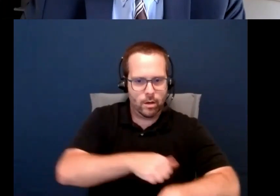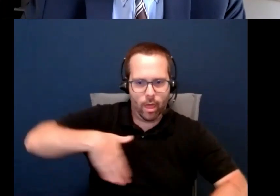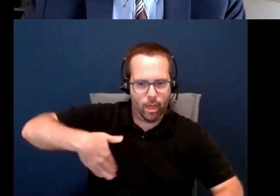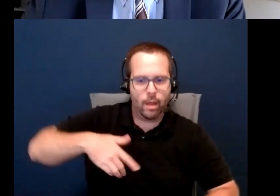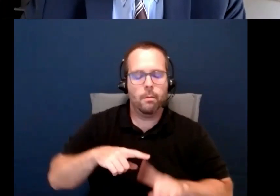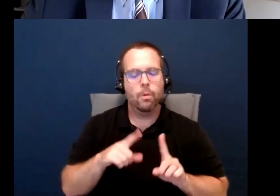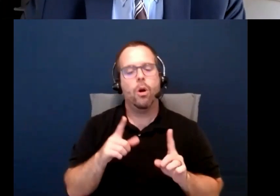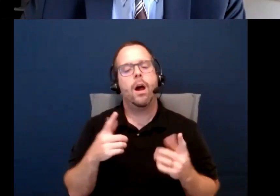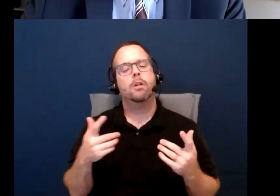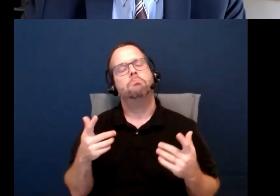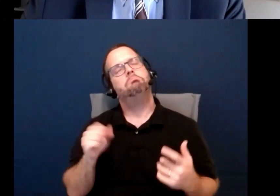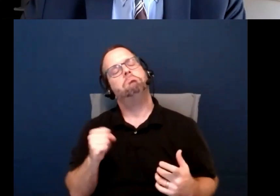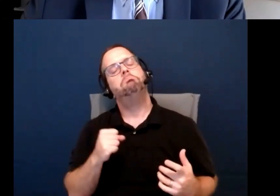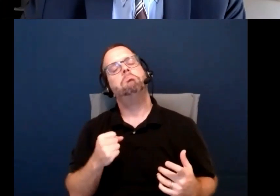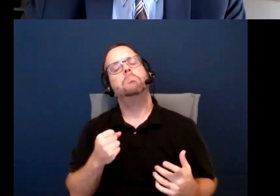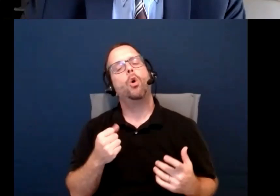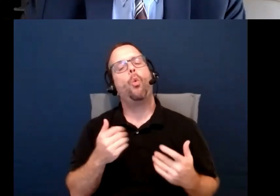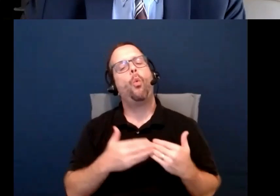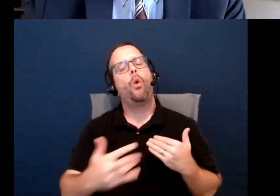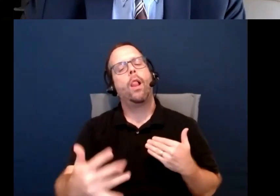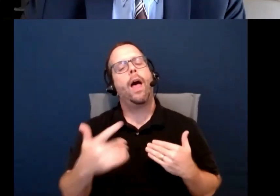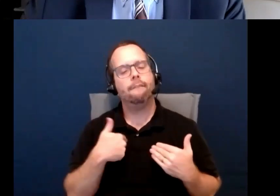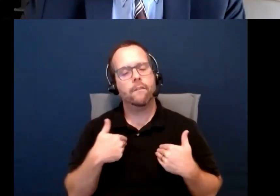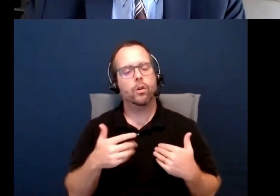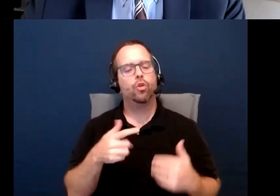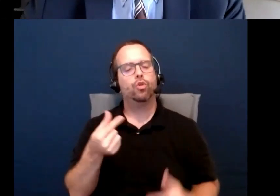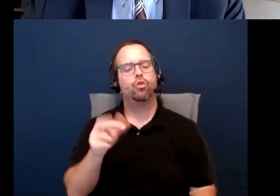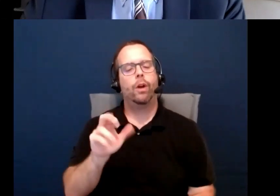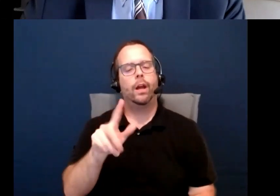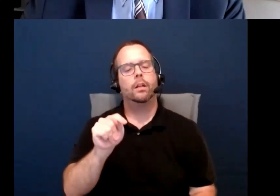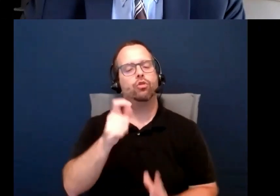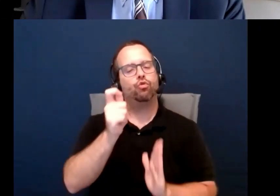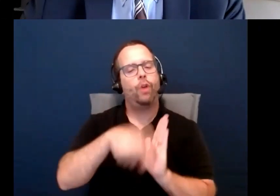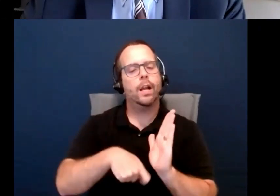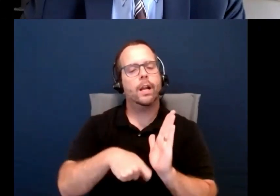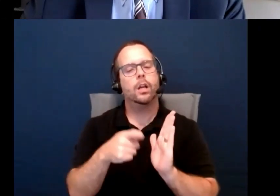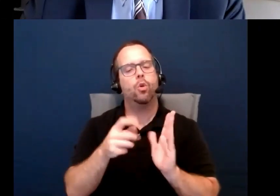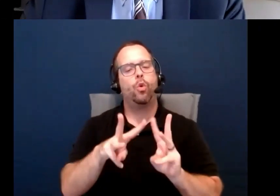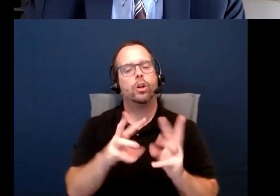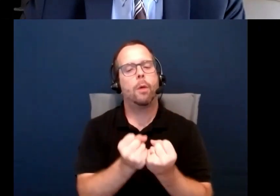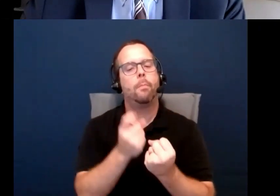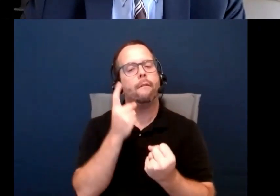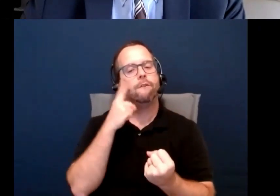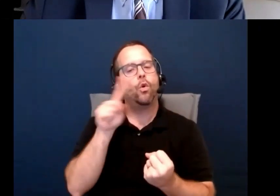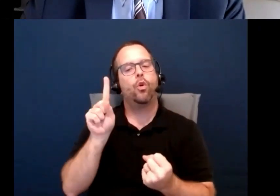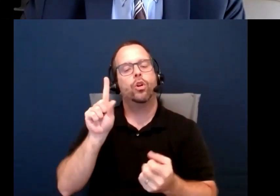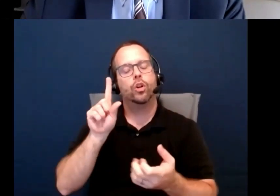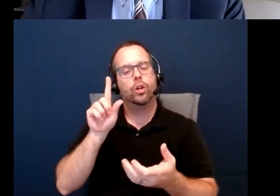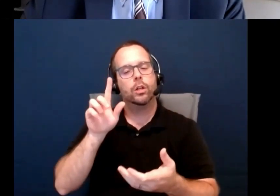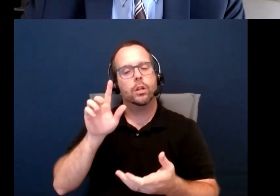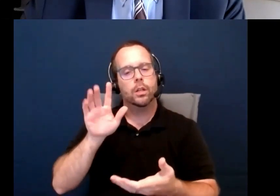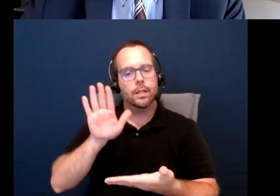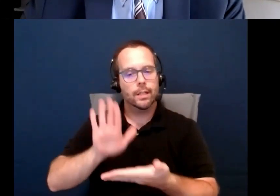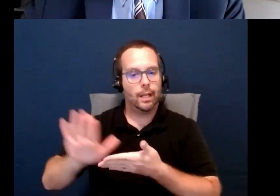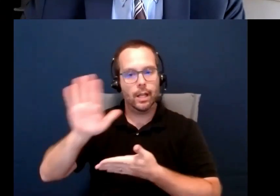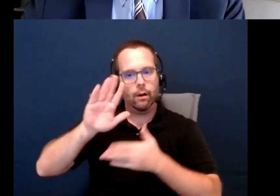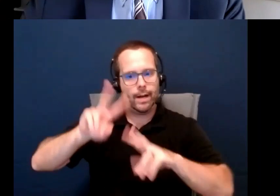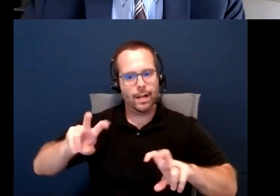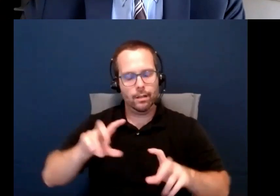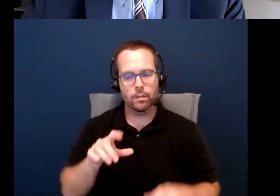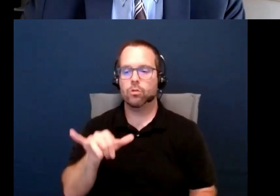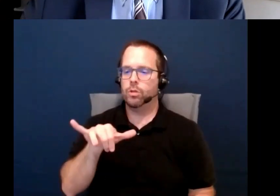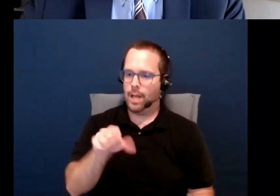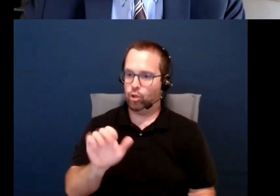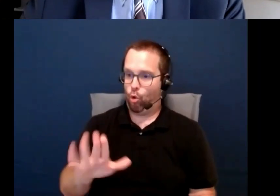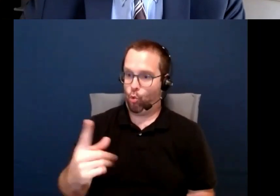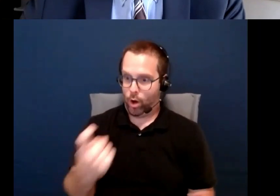would focus on the analysis of secondary data. So the question is both well received and on point in terms